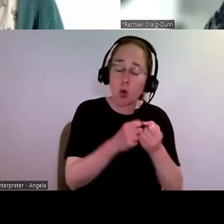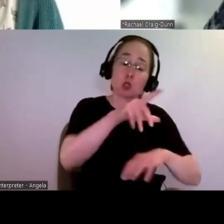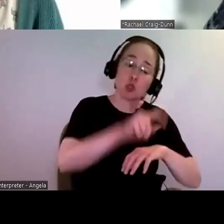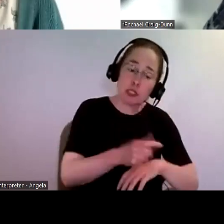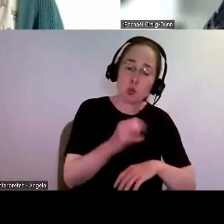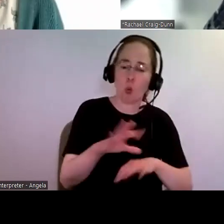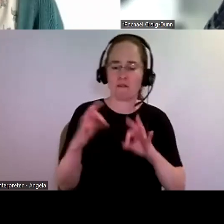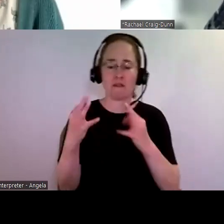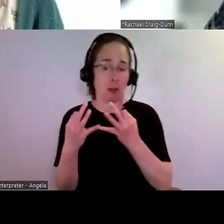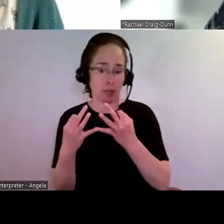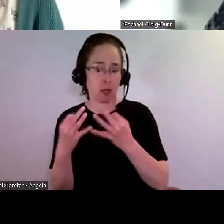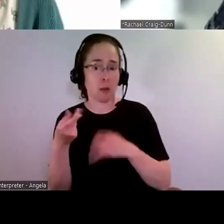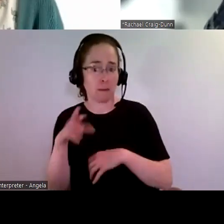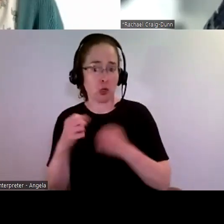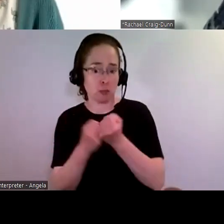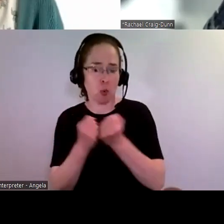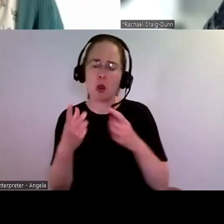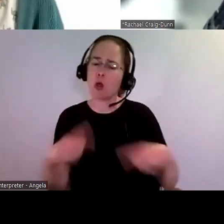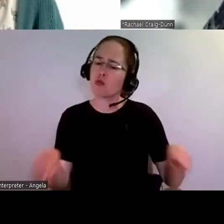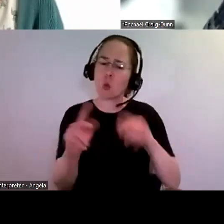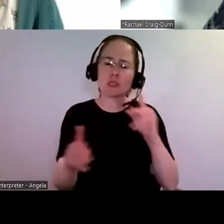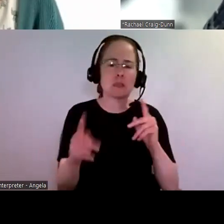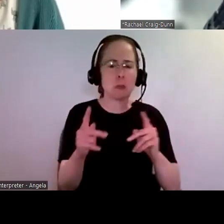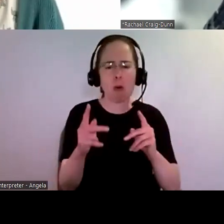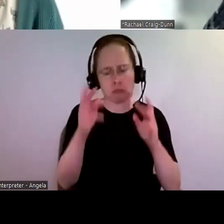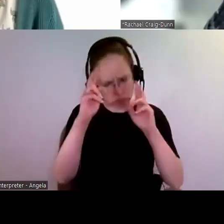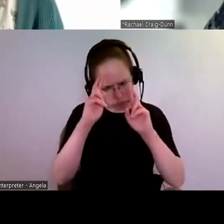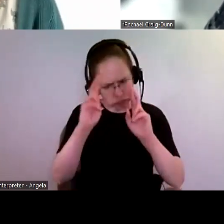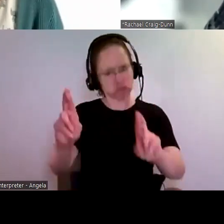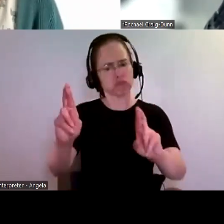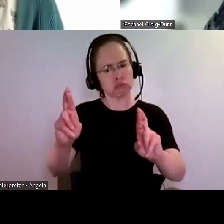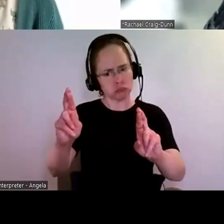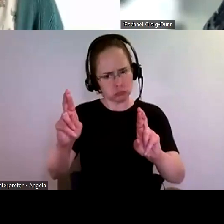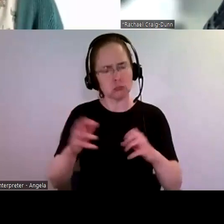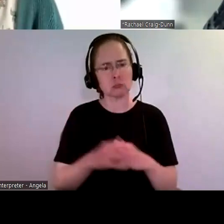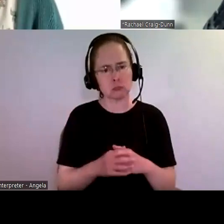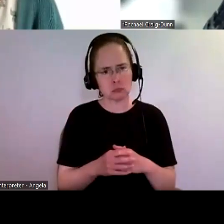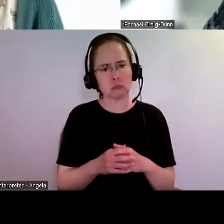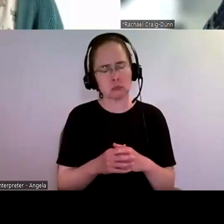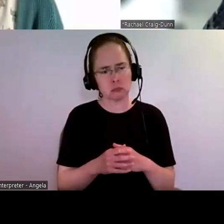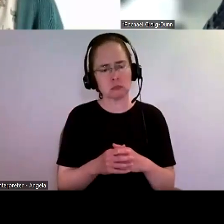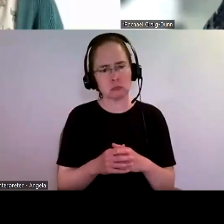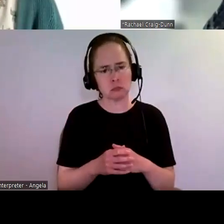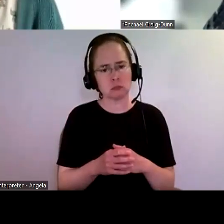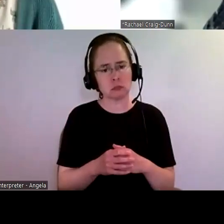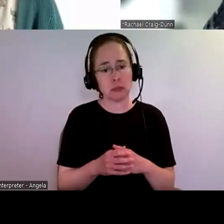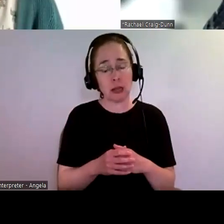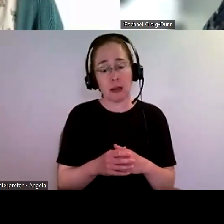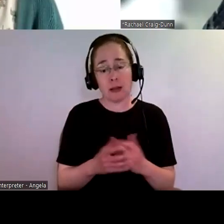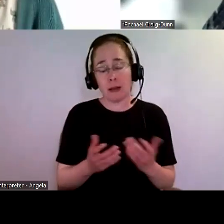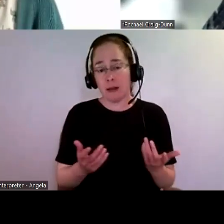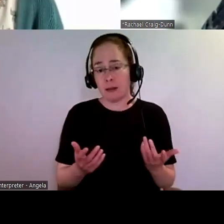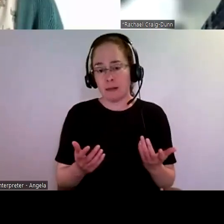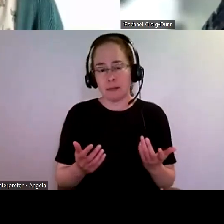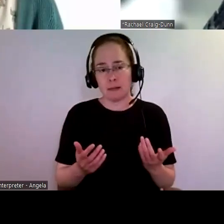peer support, those people get respect, and that I don't think that